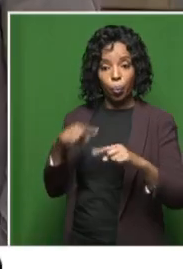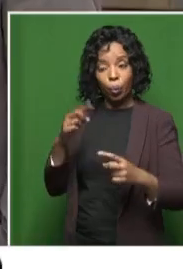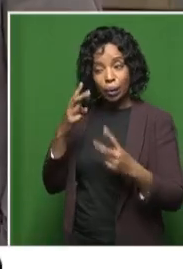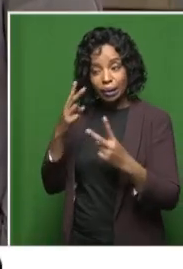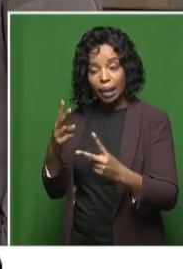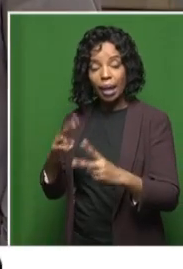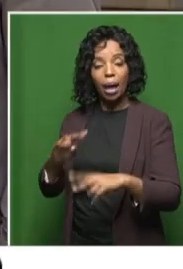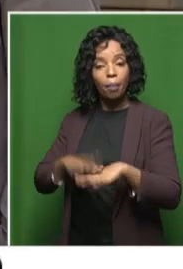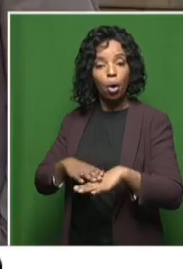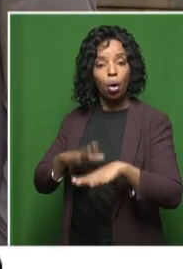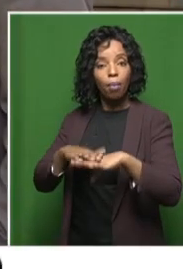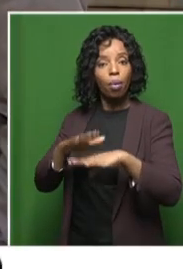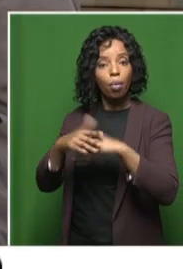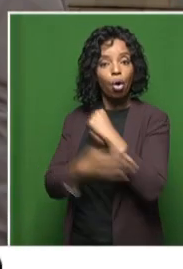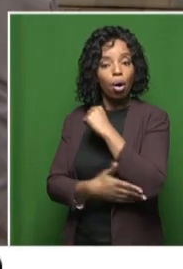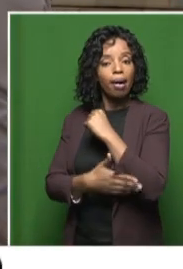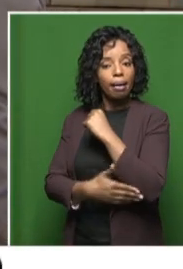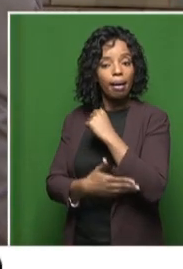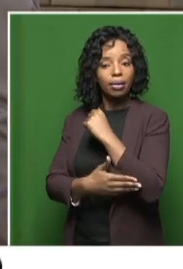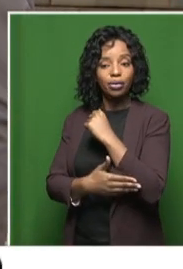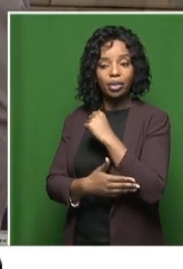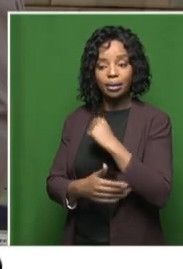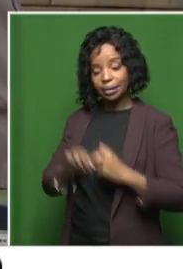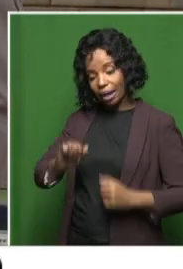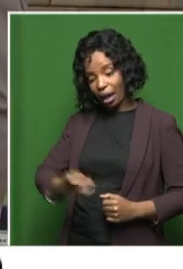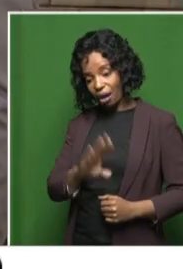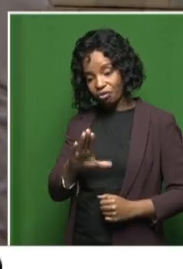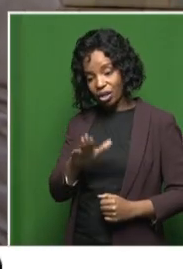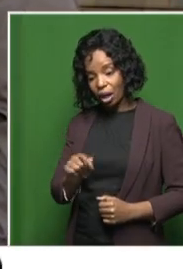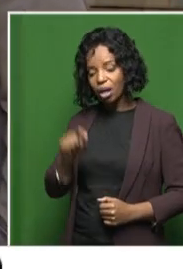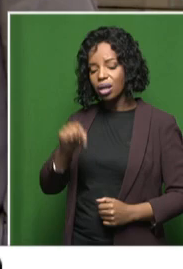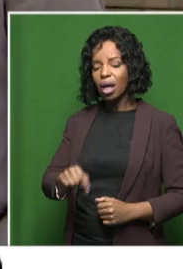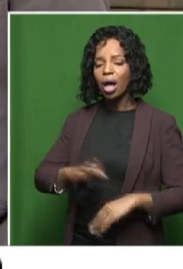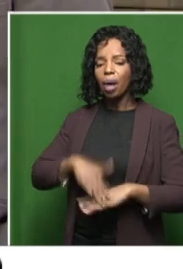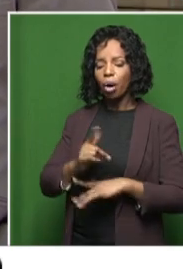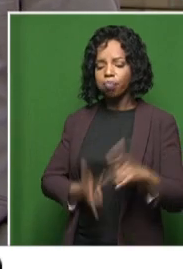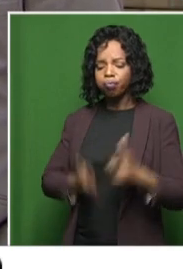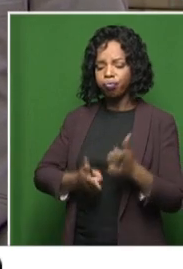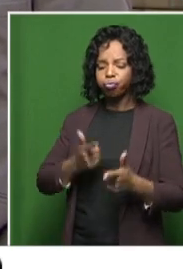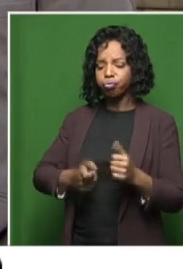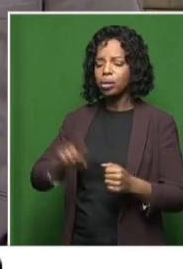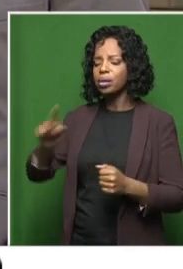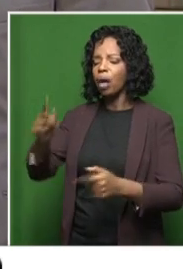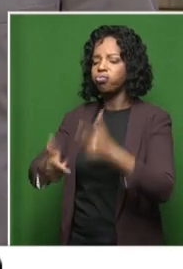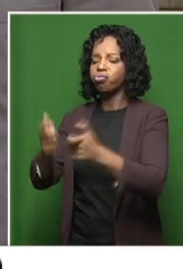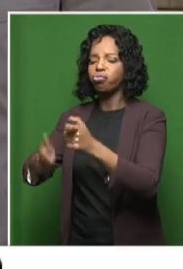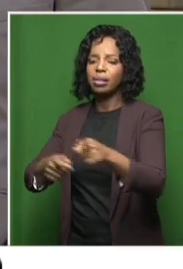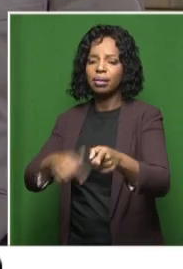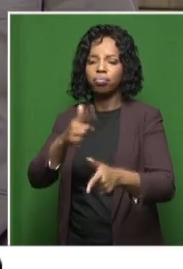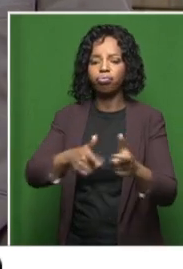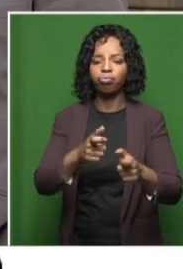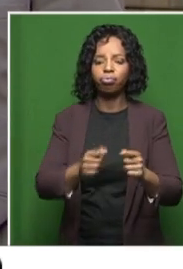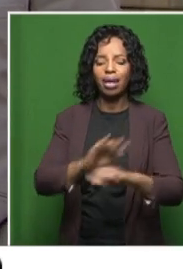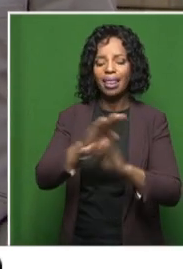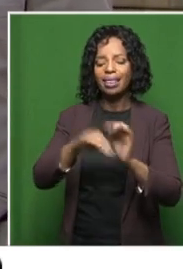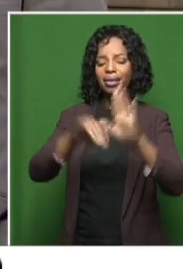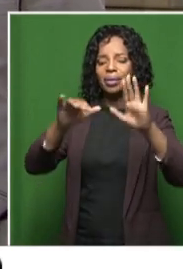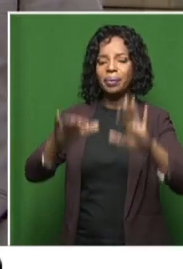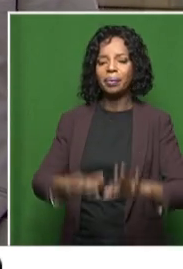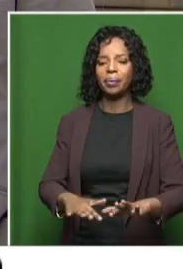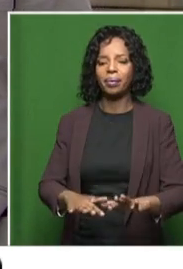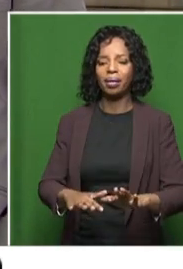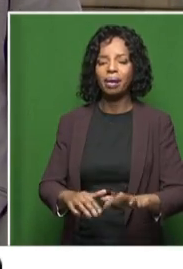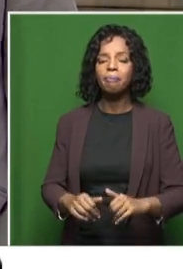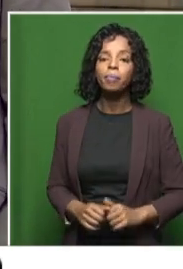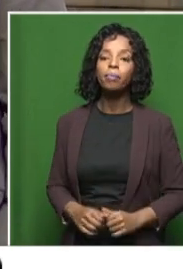countries, the guns firing off more than instead being silenced? It is indeed a very enormous challenge